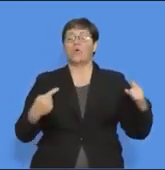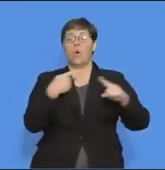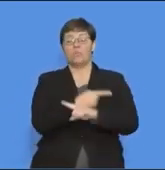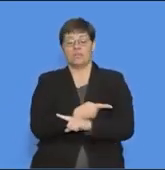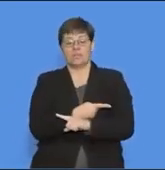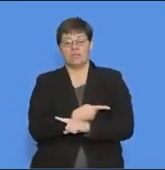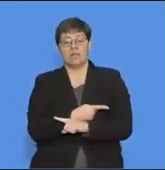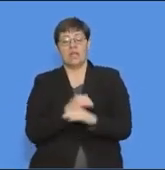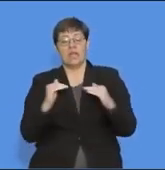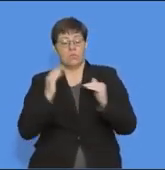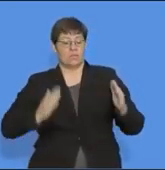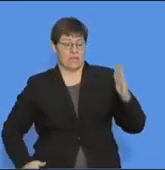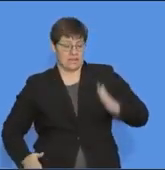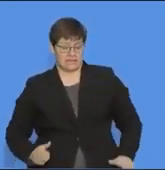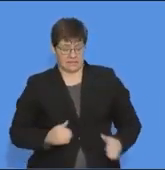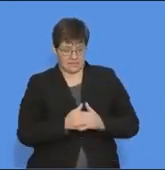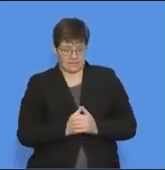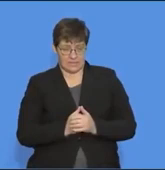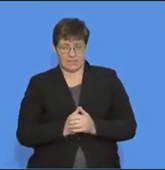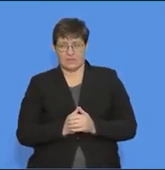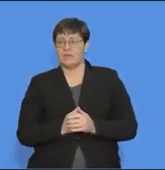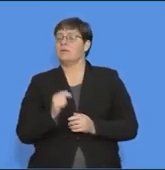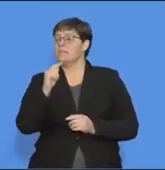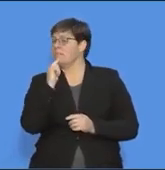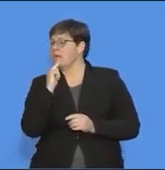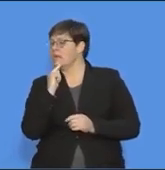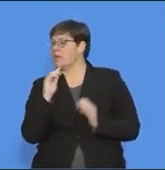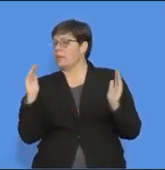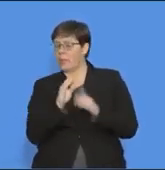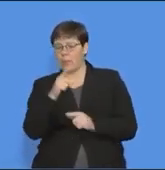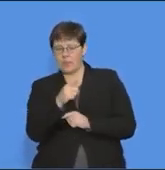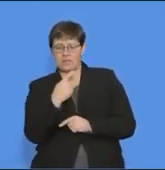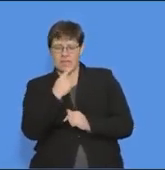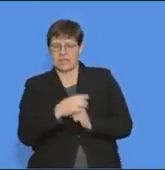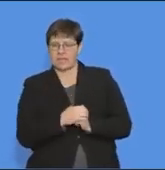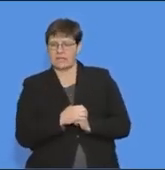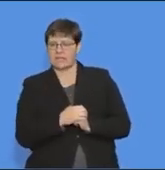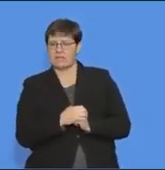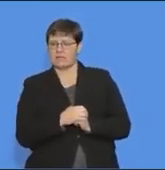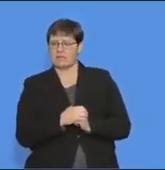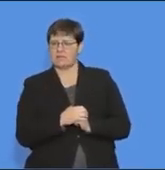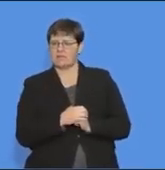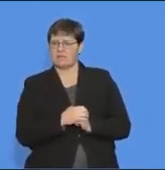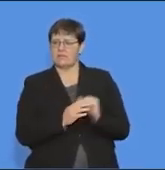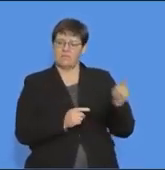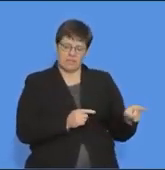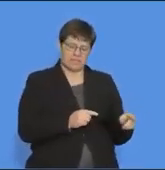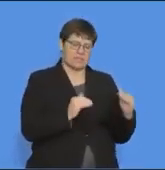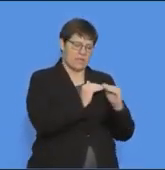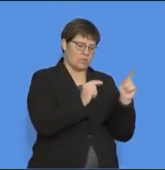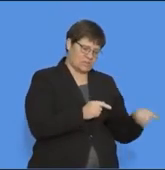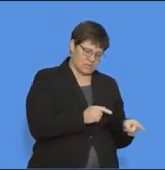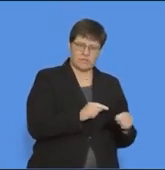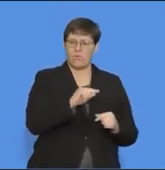opposite equal sides. And then even in the small shapes, we can talk about this being equals to